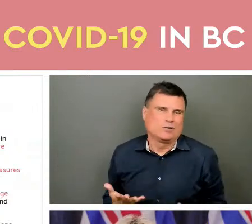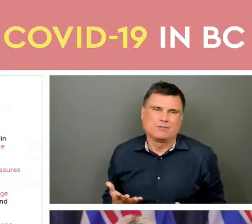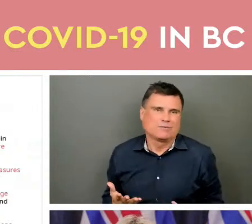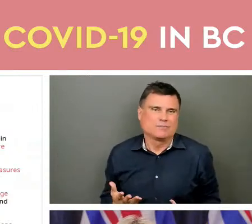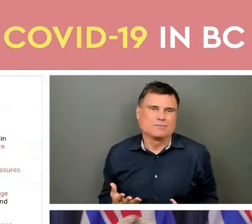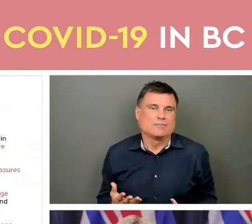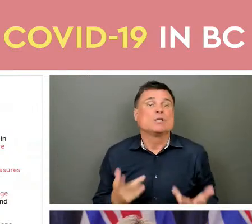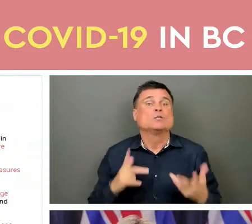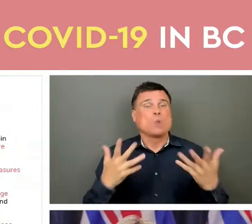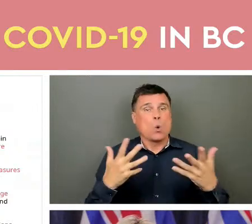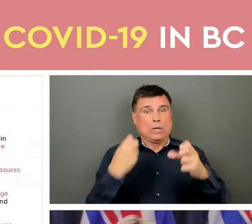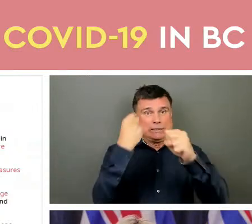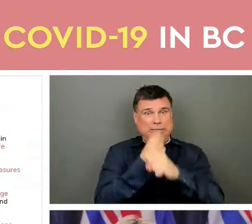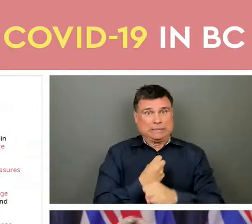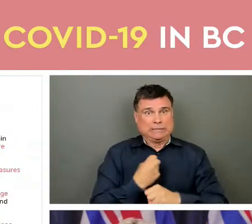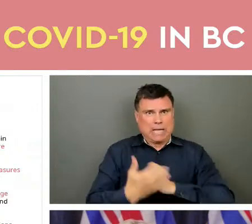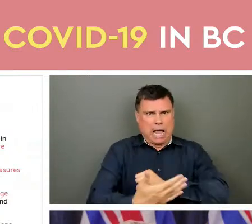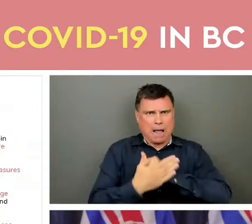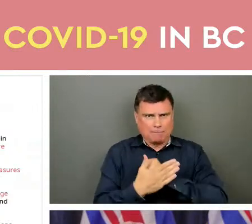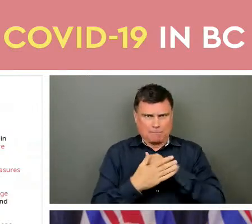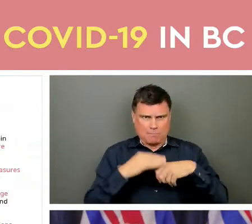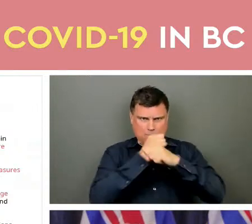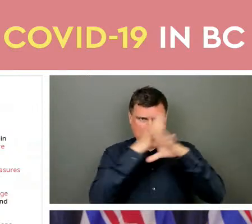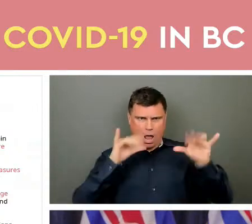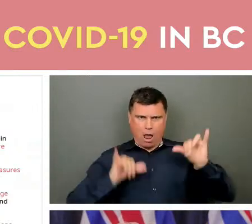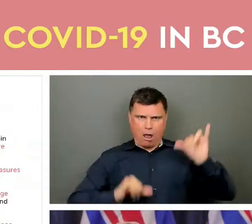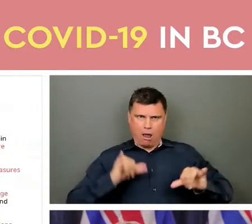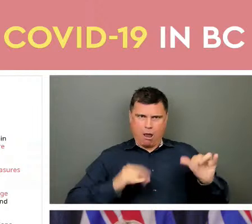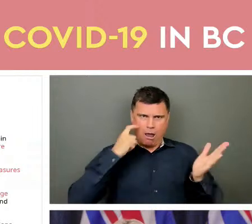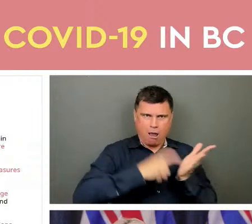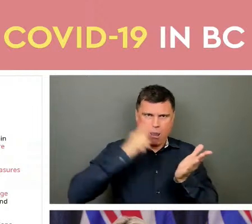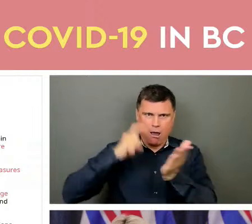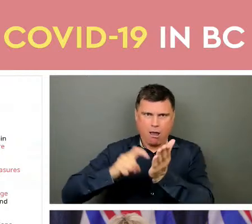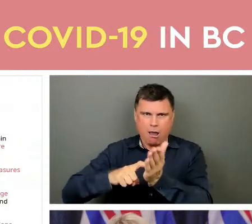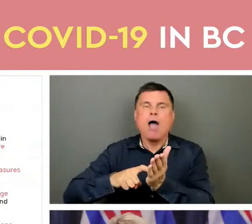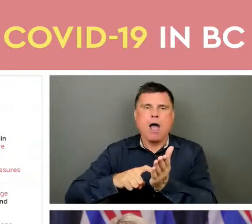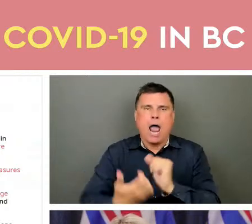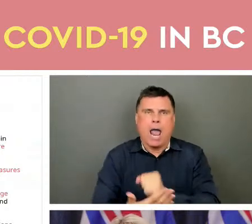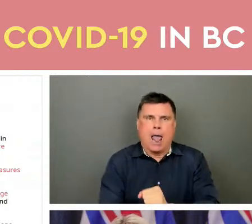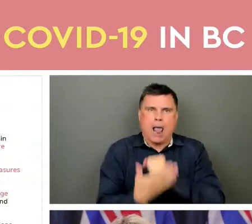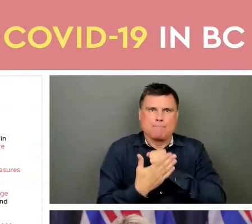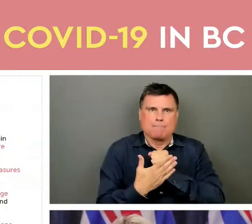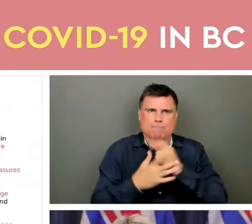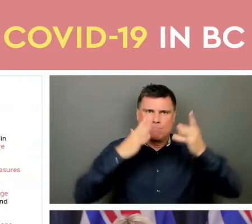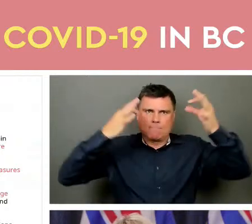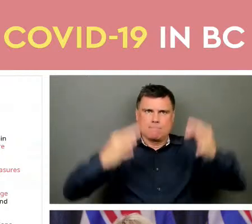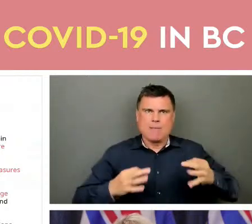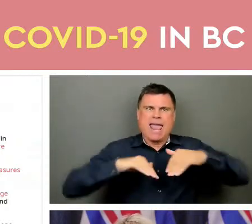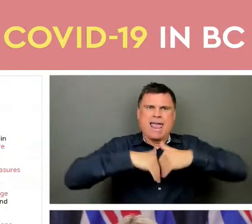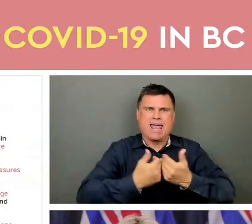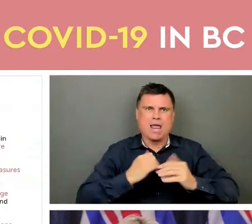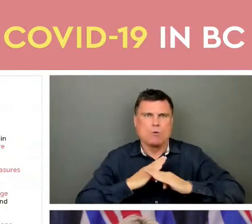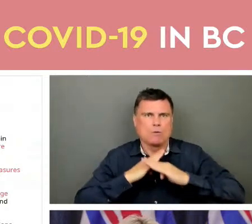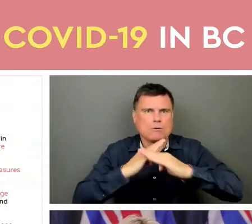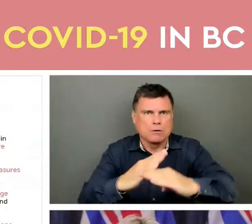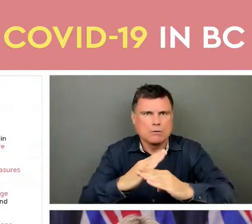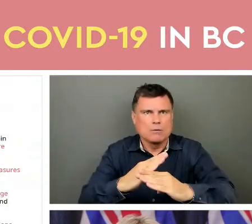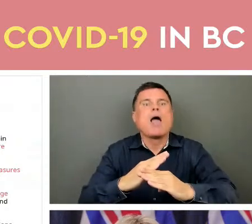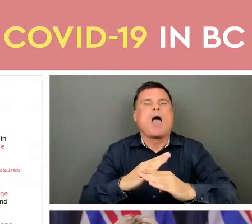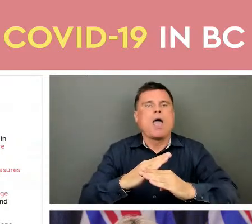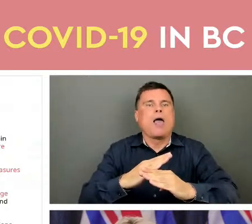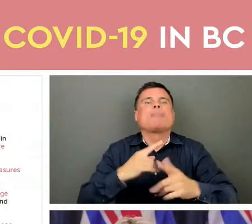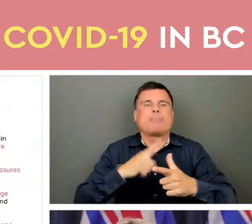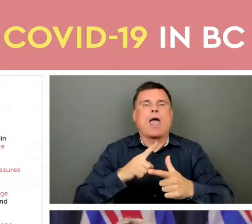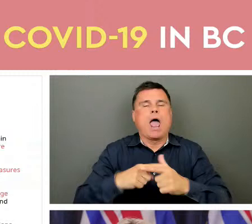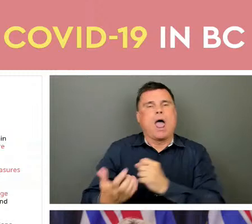important things that we need to pay attention to, and they can tell you what may happen, but none of them can tell you